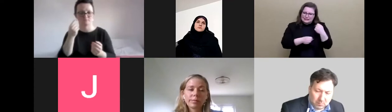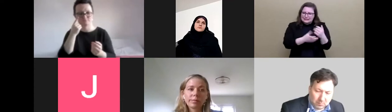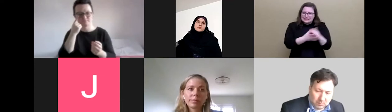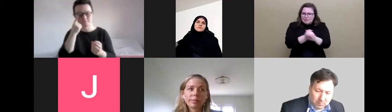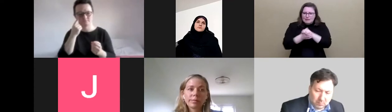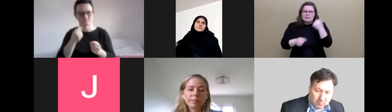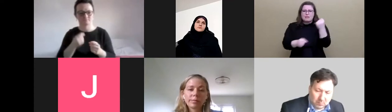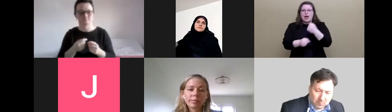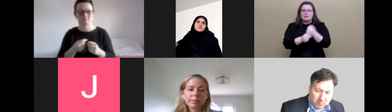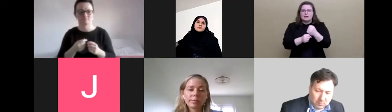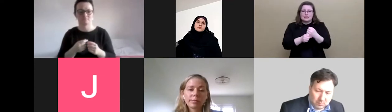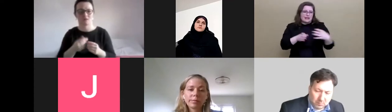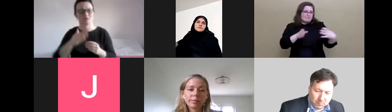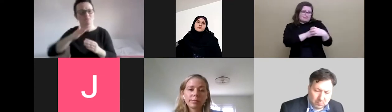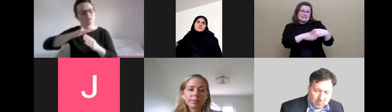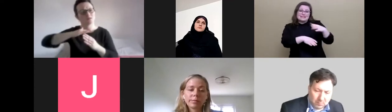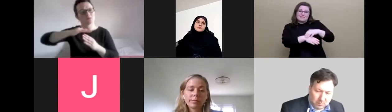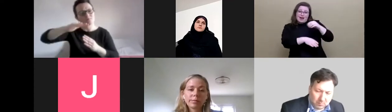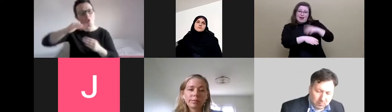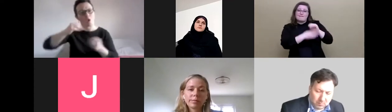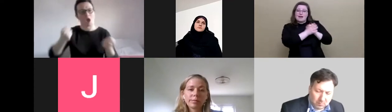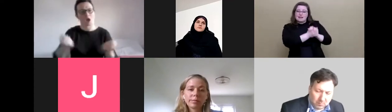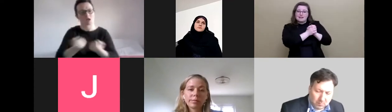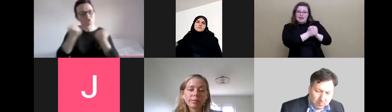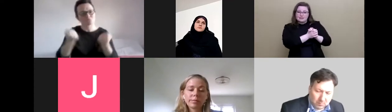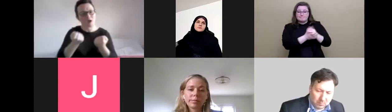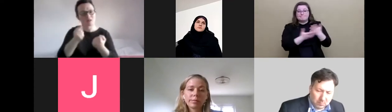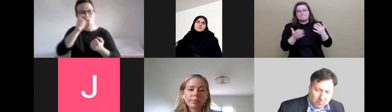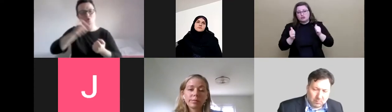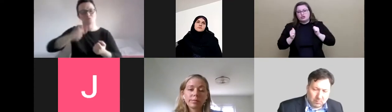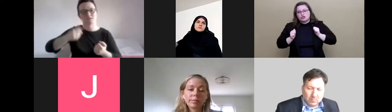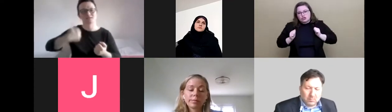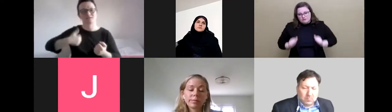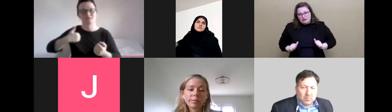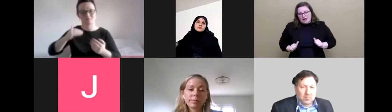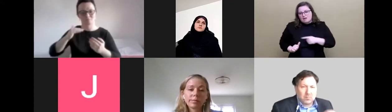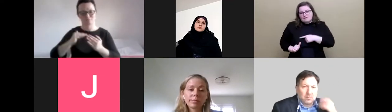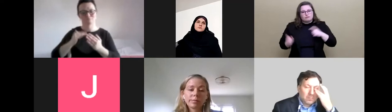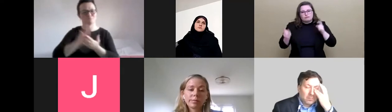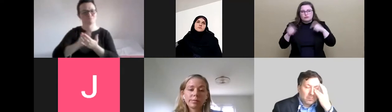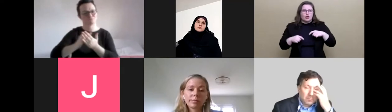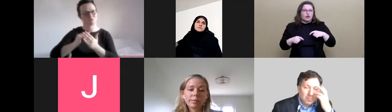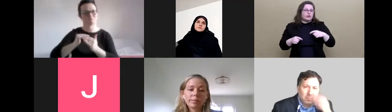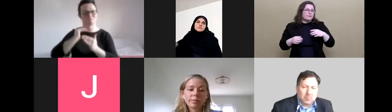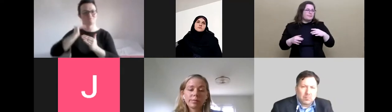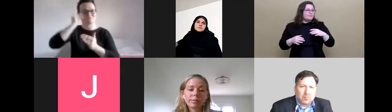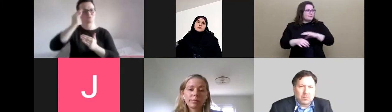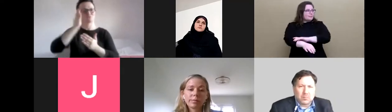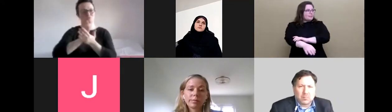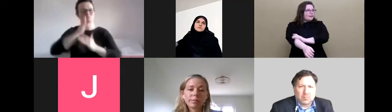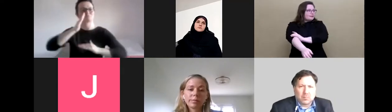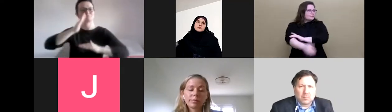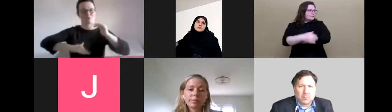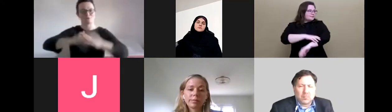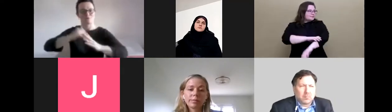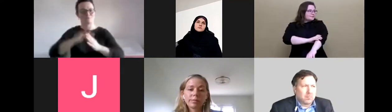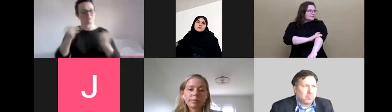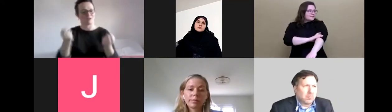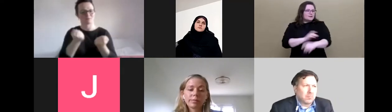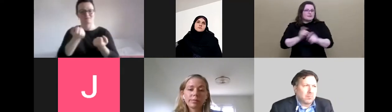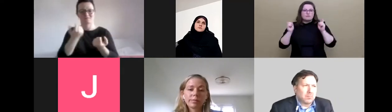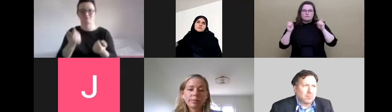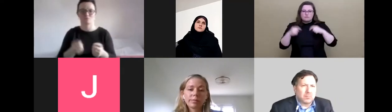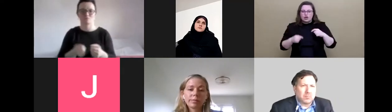Unfortunately, we haven't been able to increase the level of